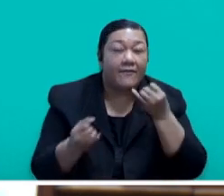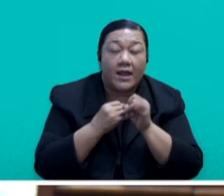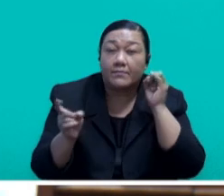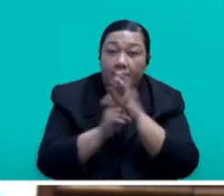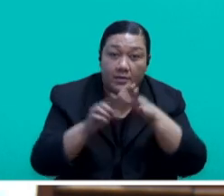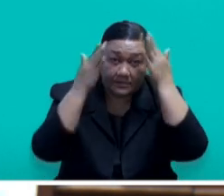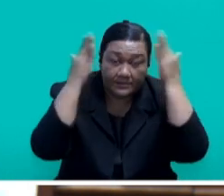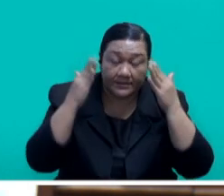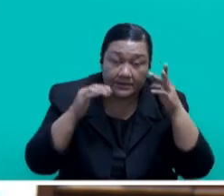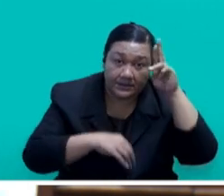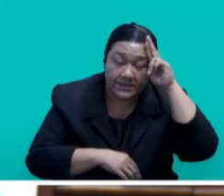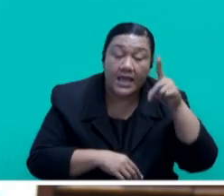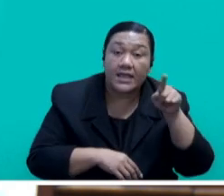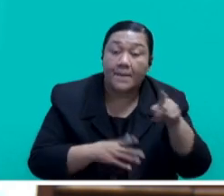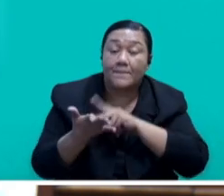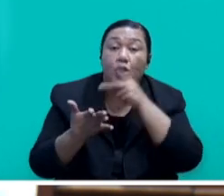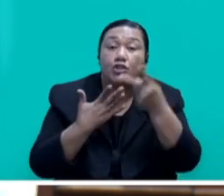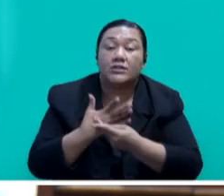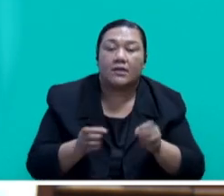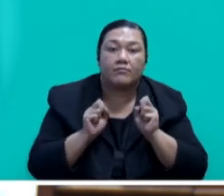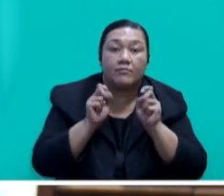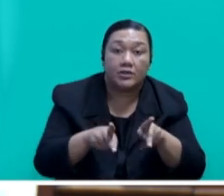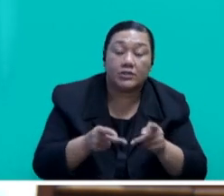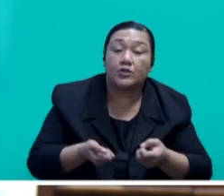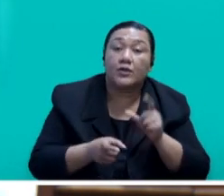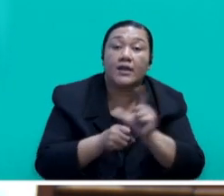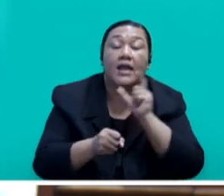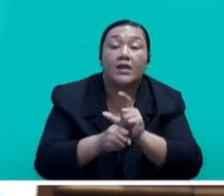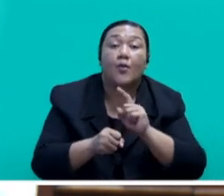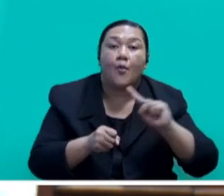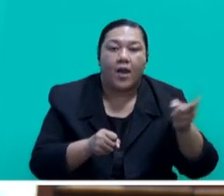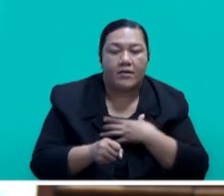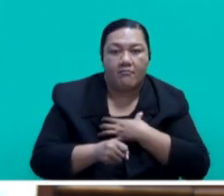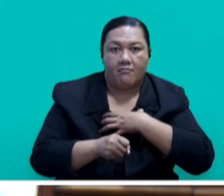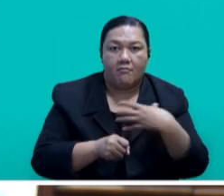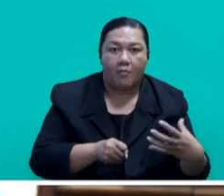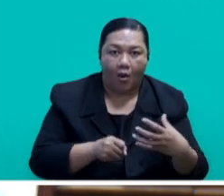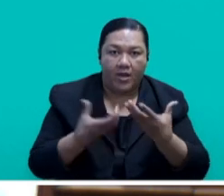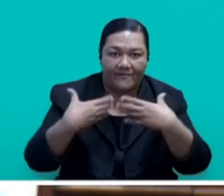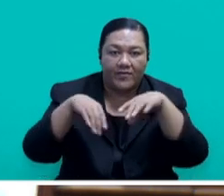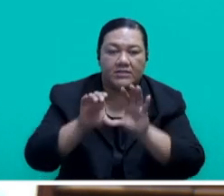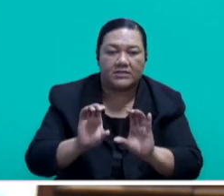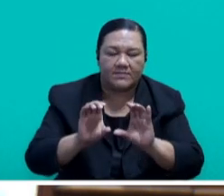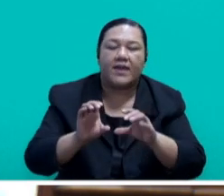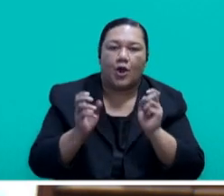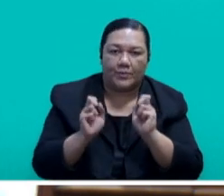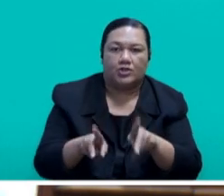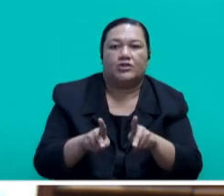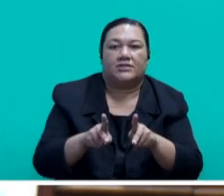projects will create employment opportunities and create more investment opportunities.